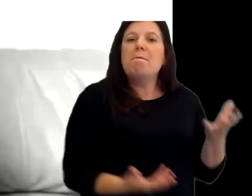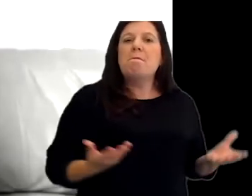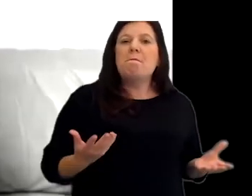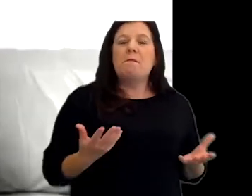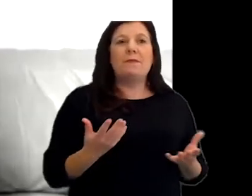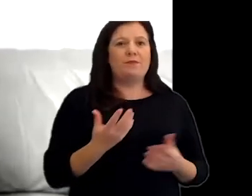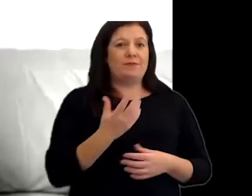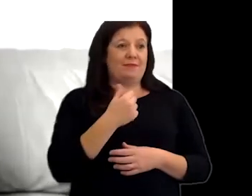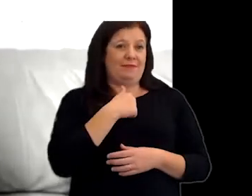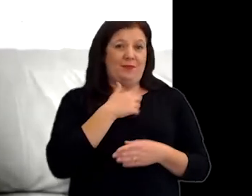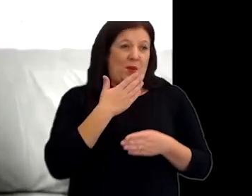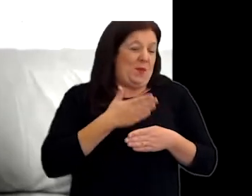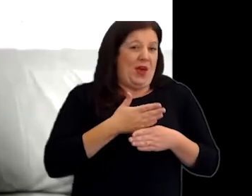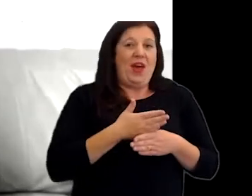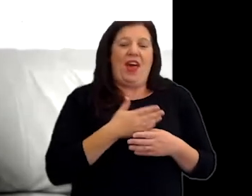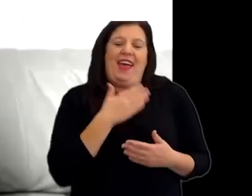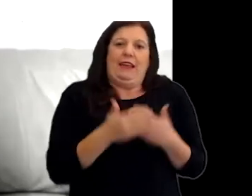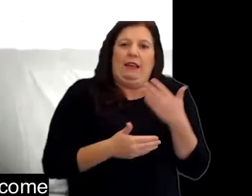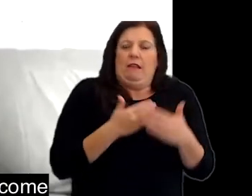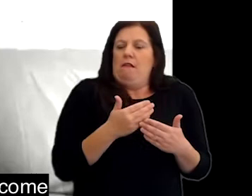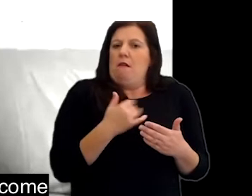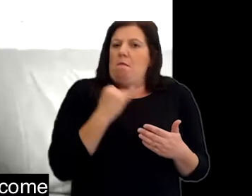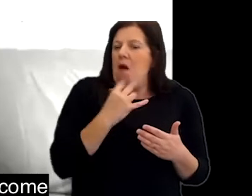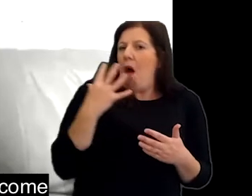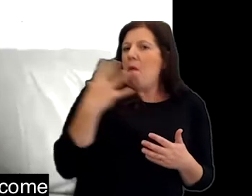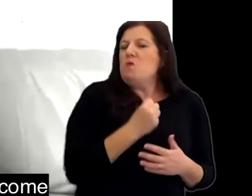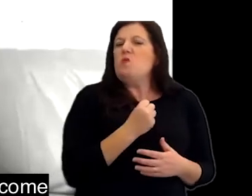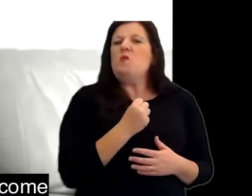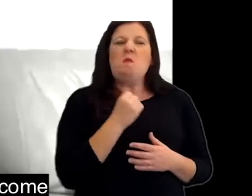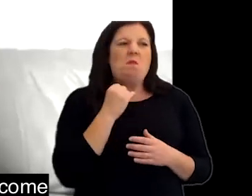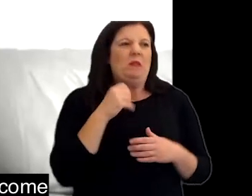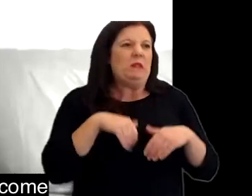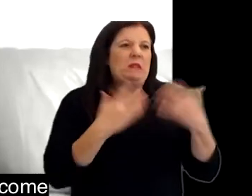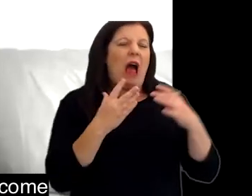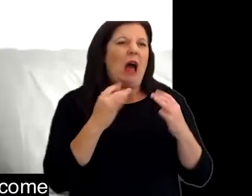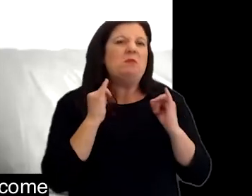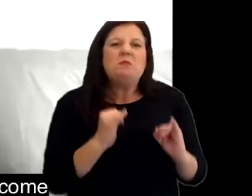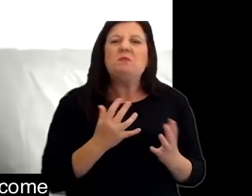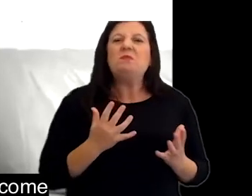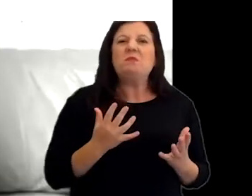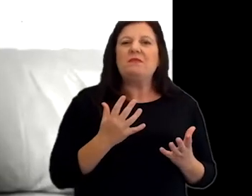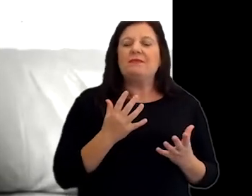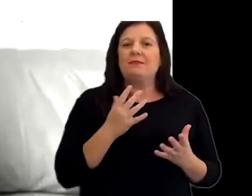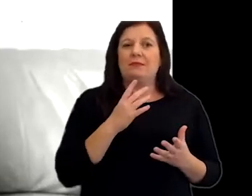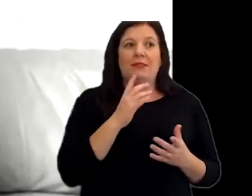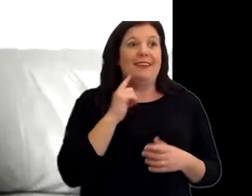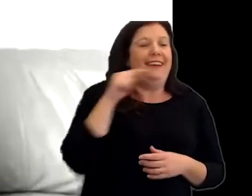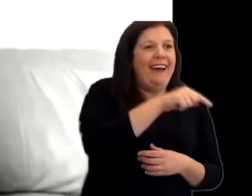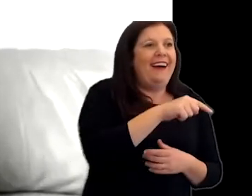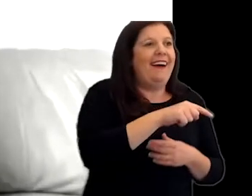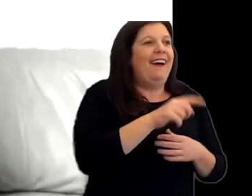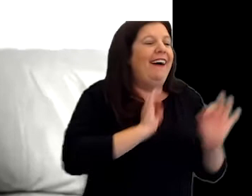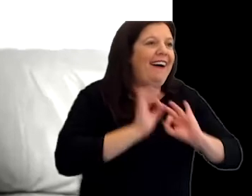obviously I'll be at work and I'm not in a good mood, one of those days, and then I'd come, and by the end of the day I'm I feel better